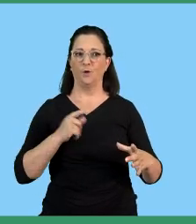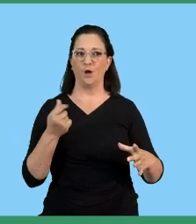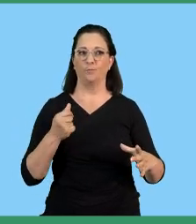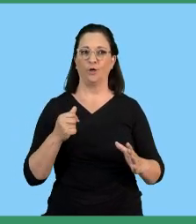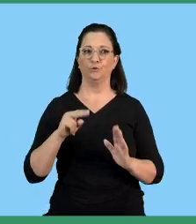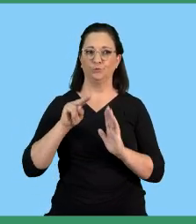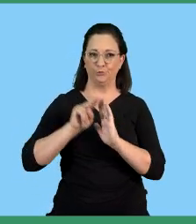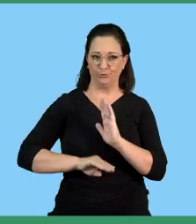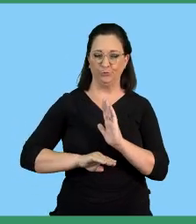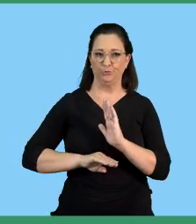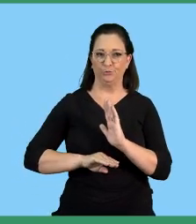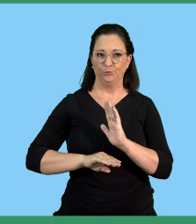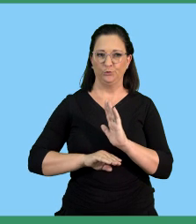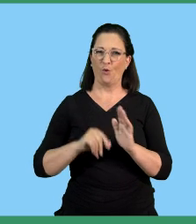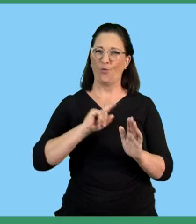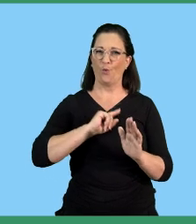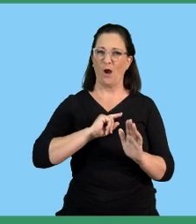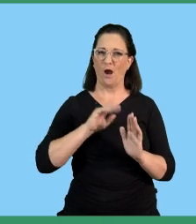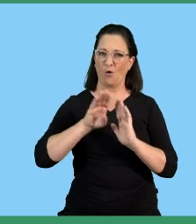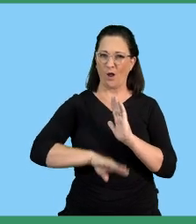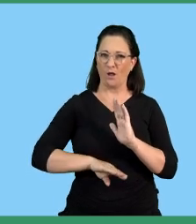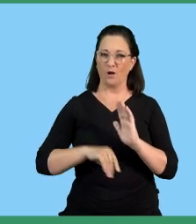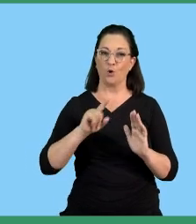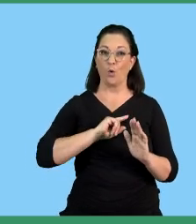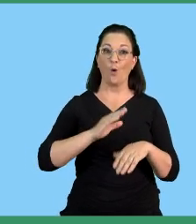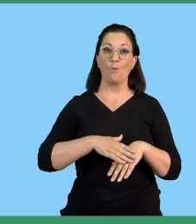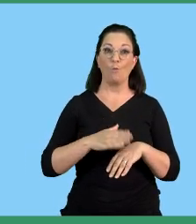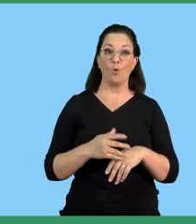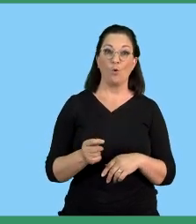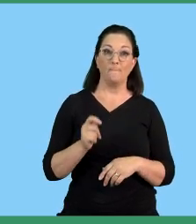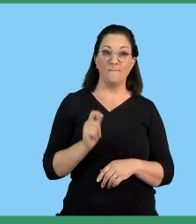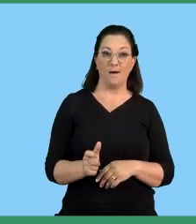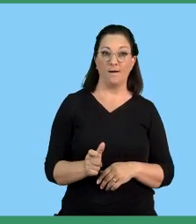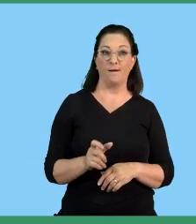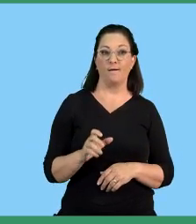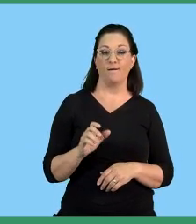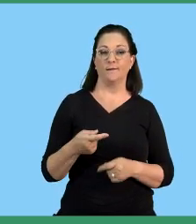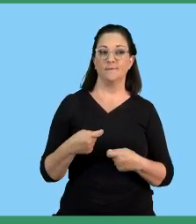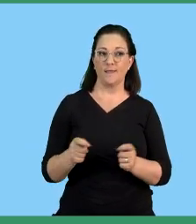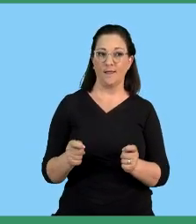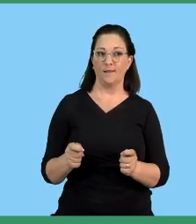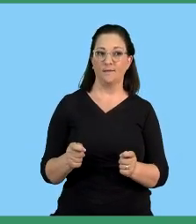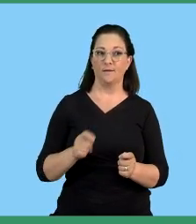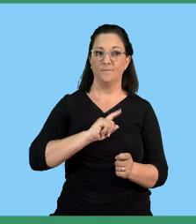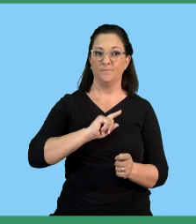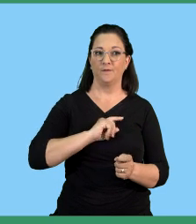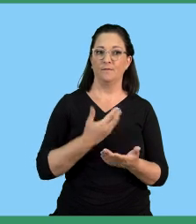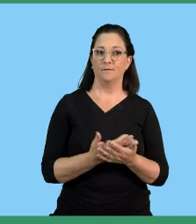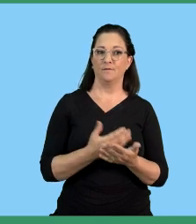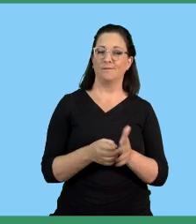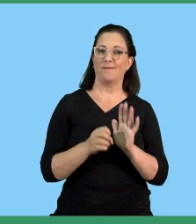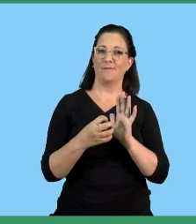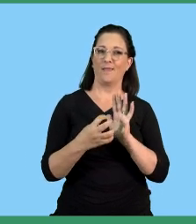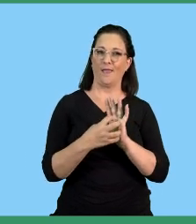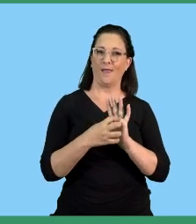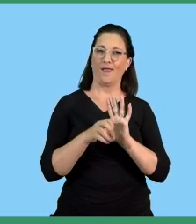reduction. We are reducing the price. Why? To increase sales or increase advertising and promotion. That is another way